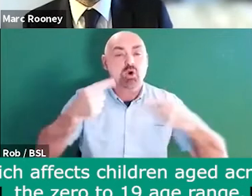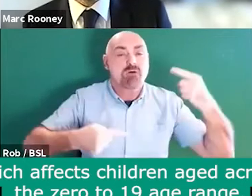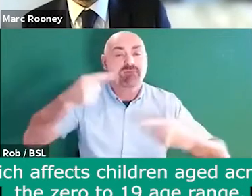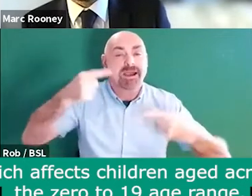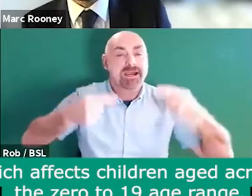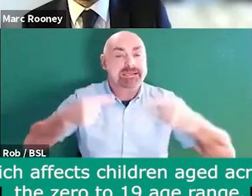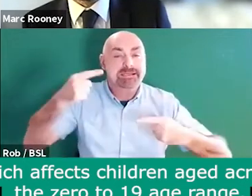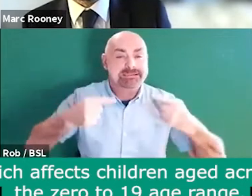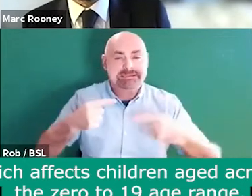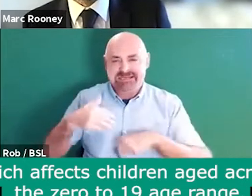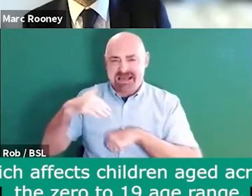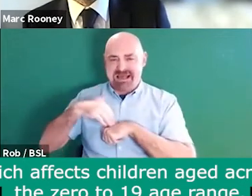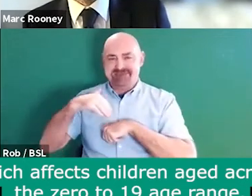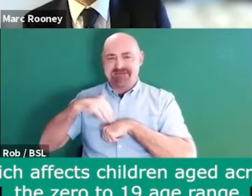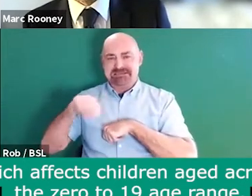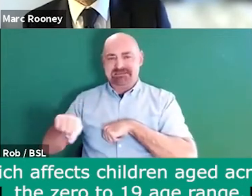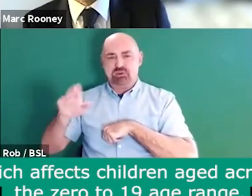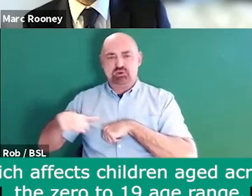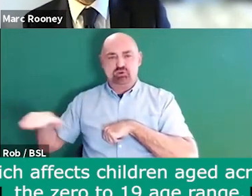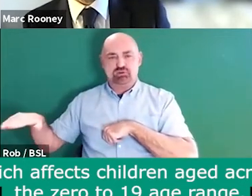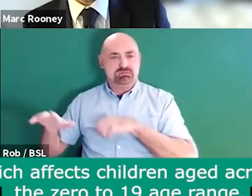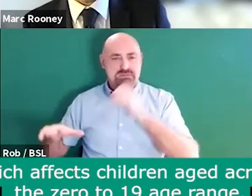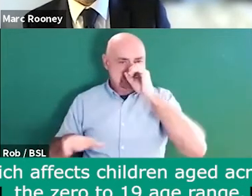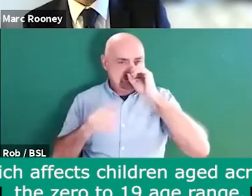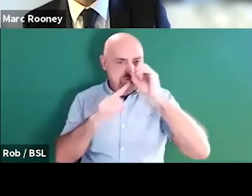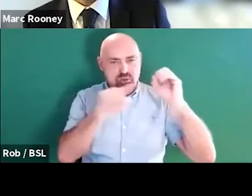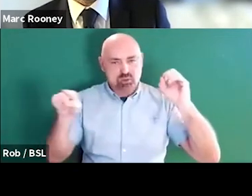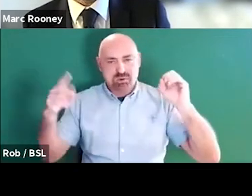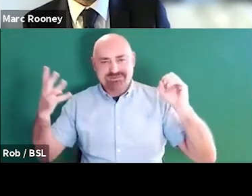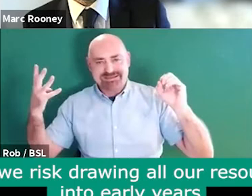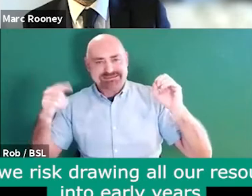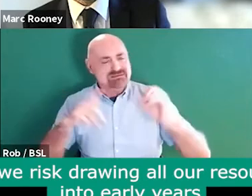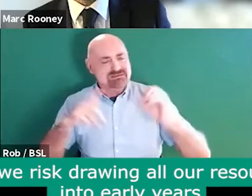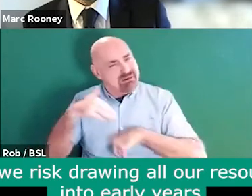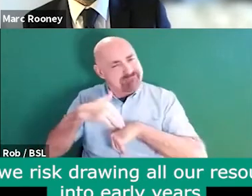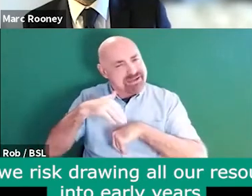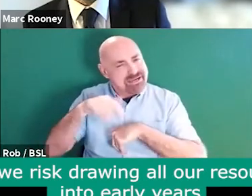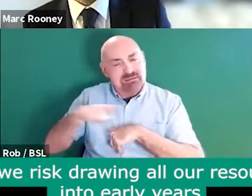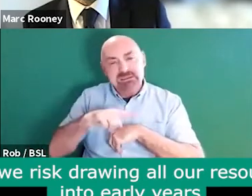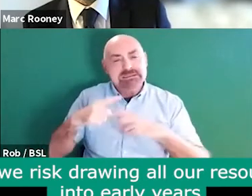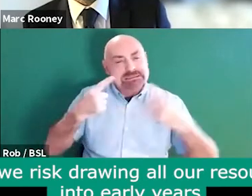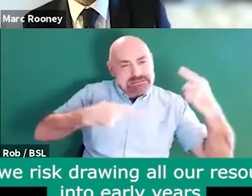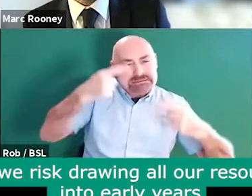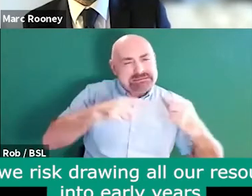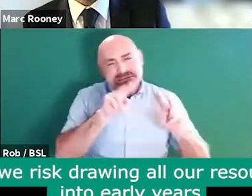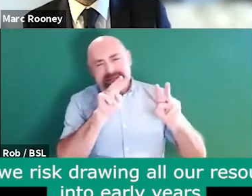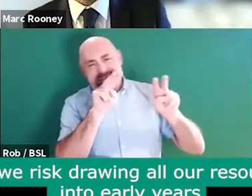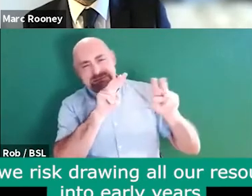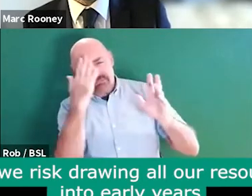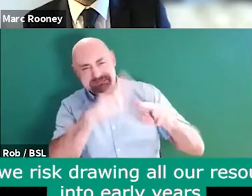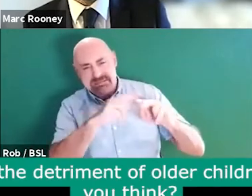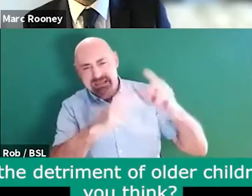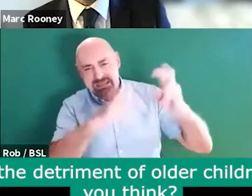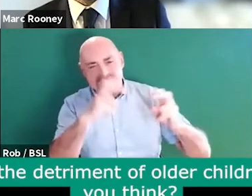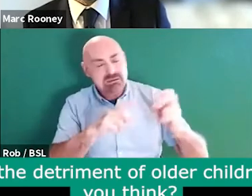aged across the 0 to 19 age range. Do we risk drawing all our resource into